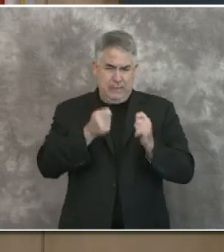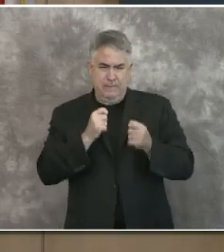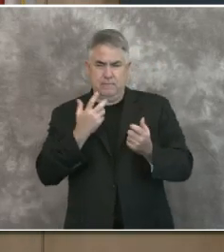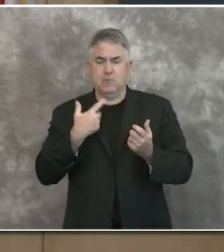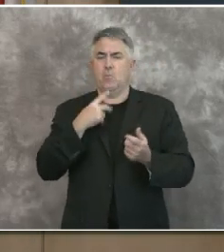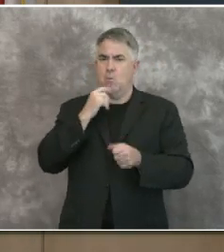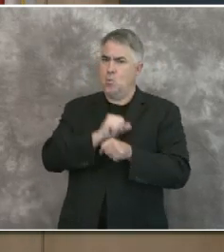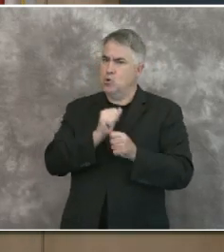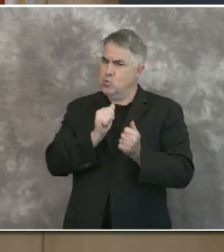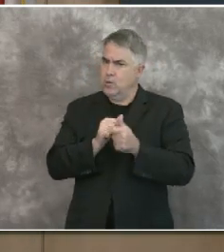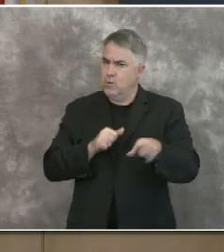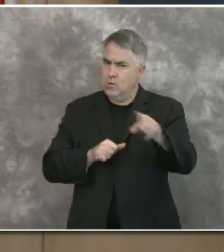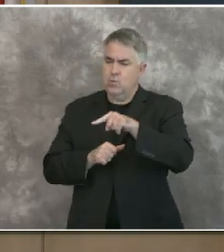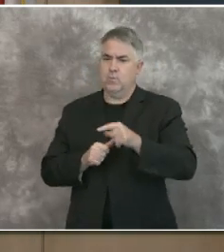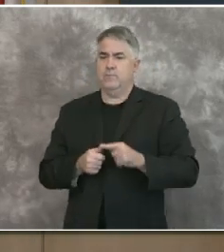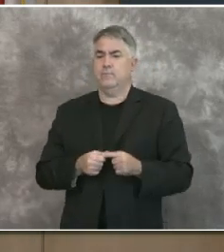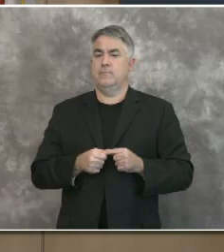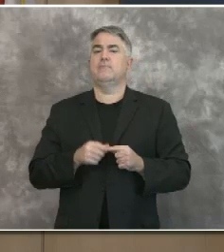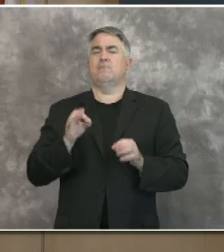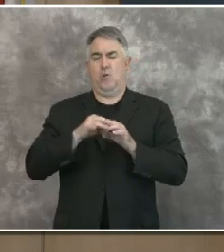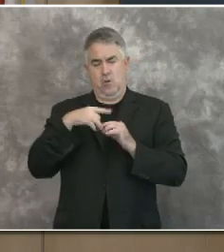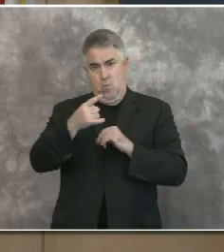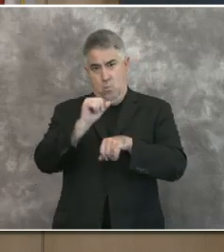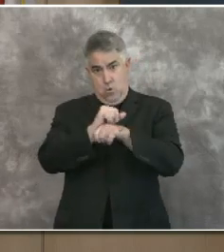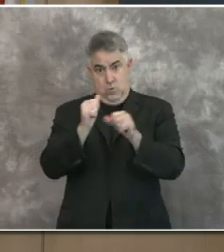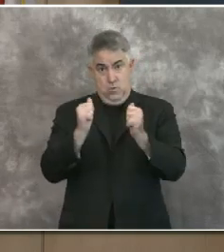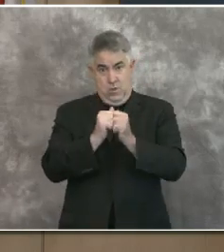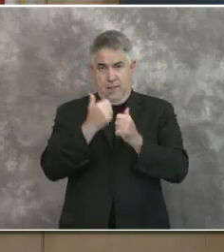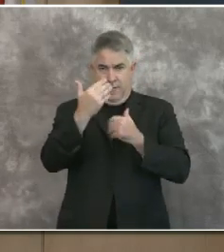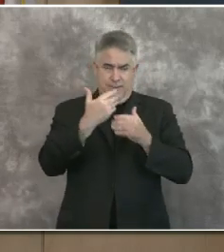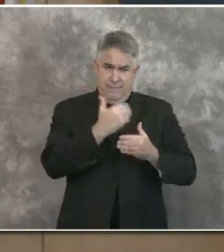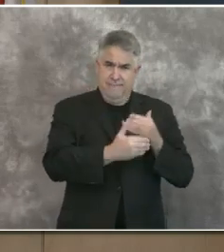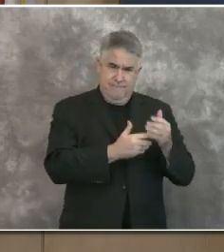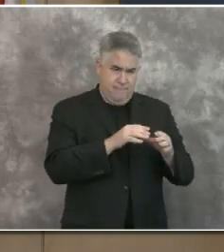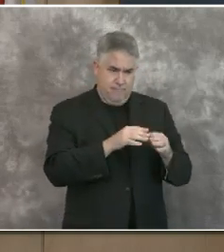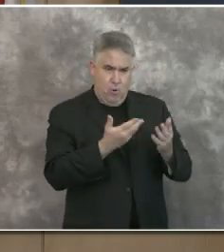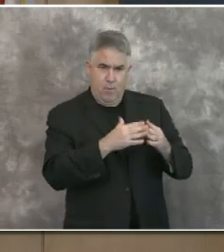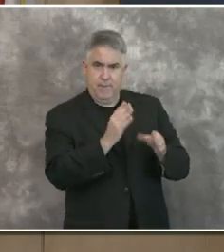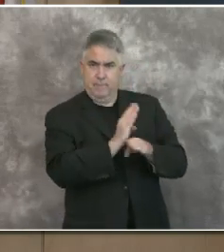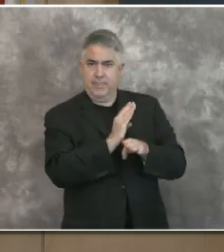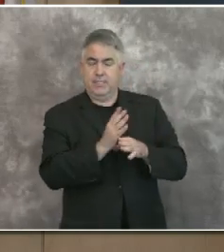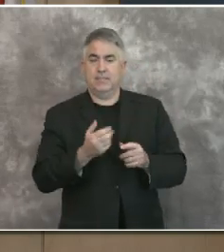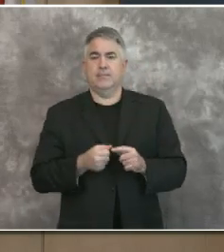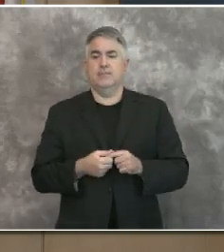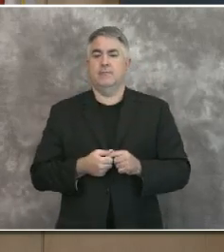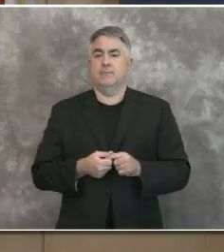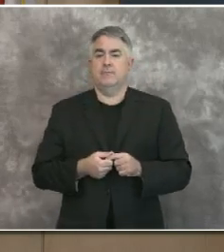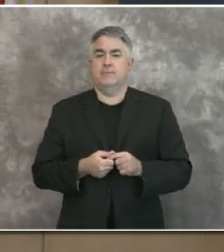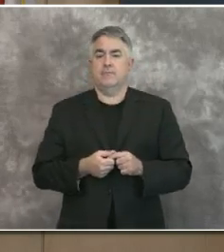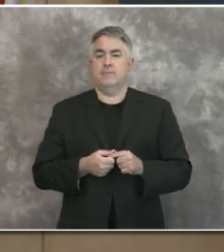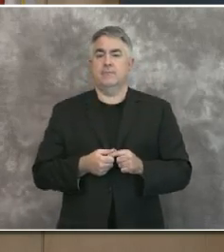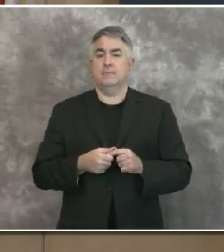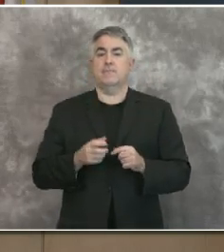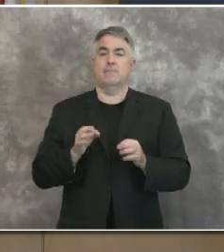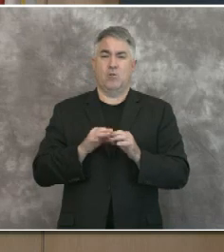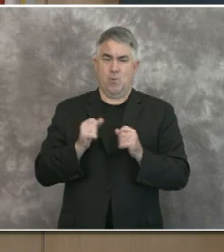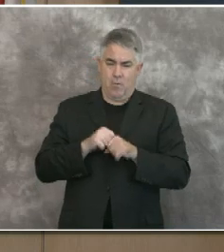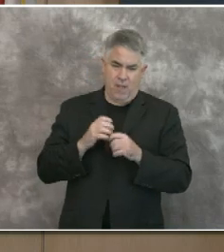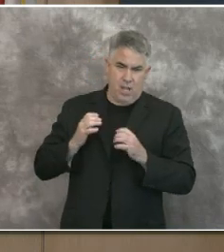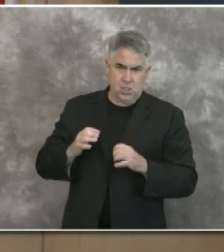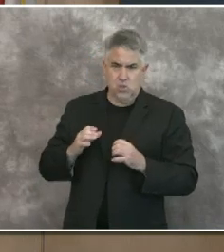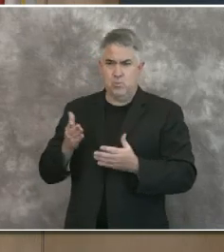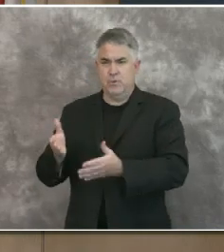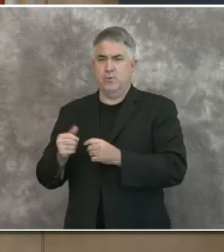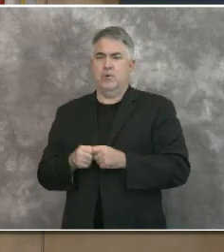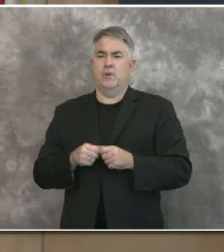collaboratively, taking into account the safety of workers, the safety of customers, the dynamic nature of businesses, the important role that public health